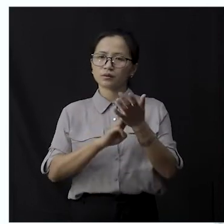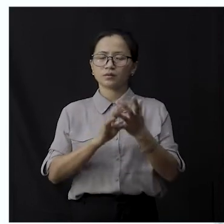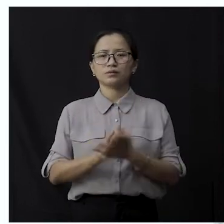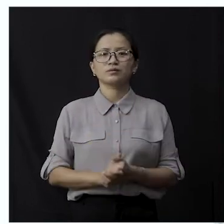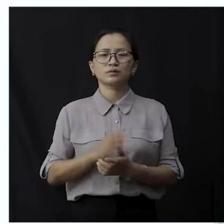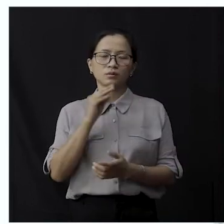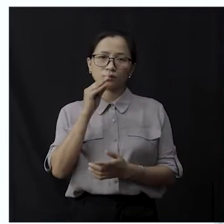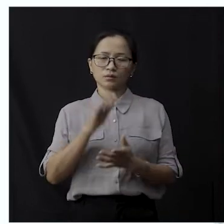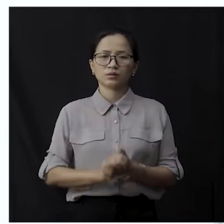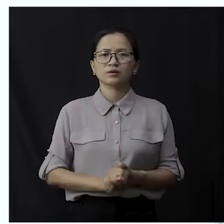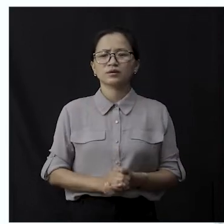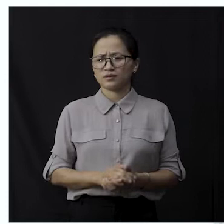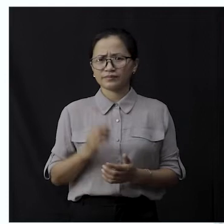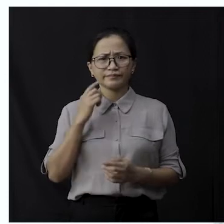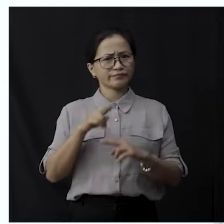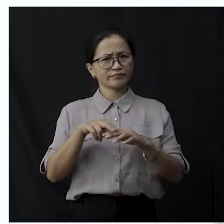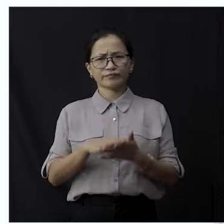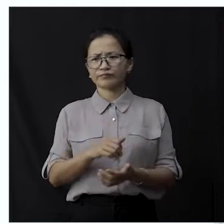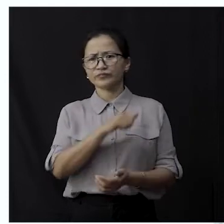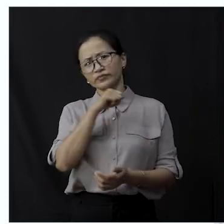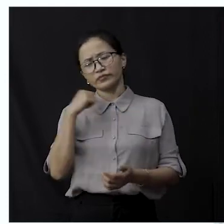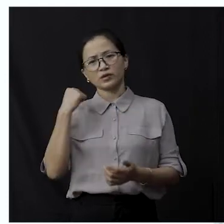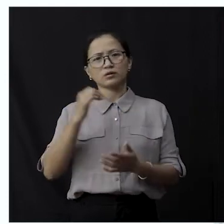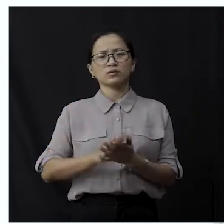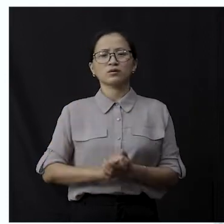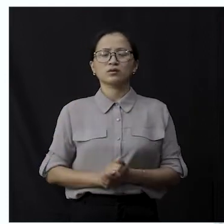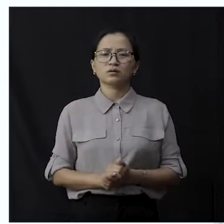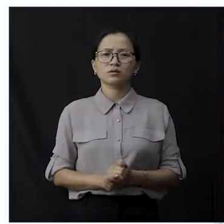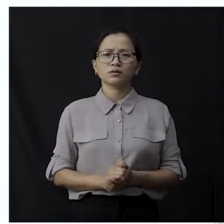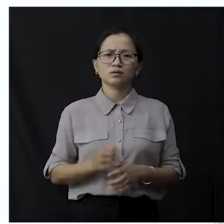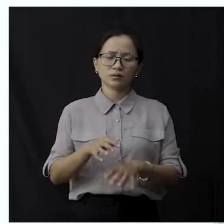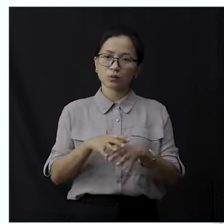students, if we kill, or if we harm any